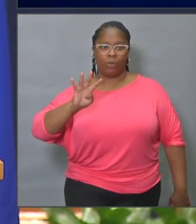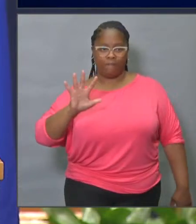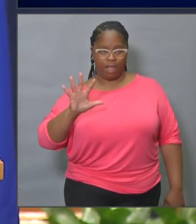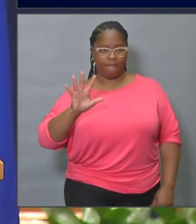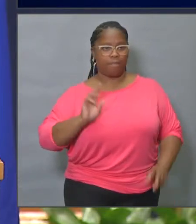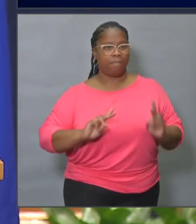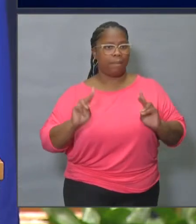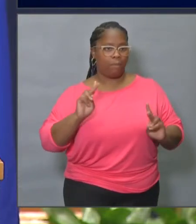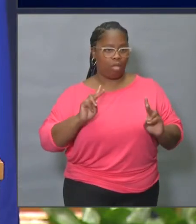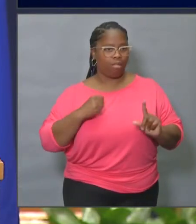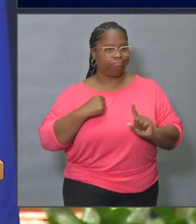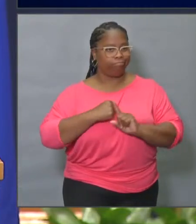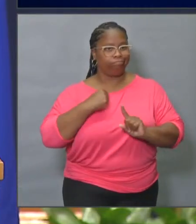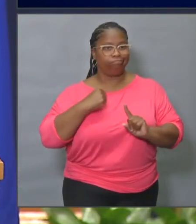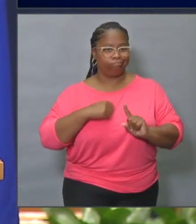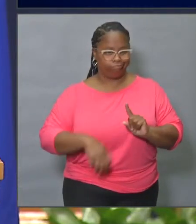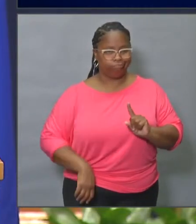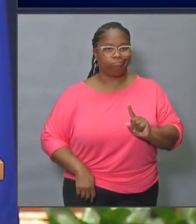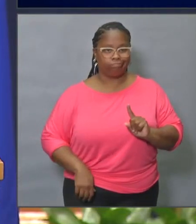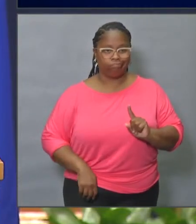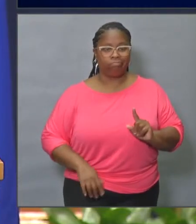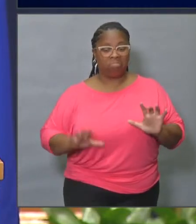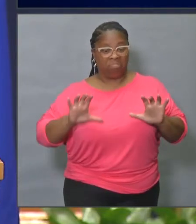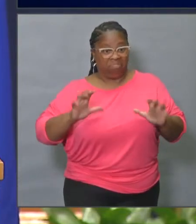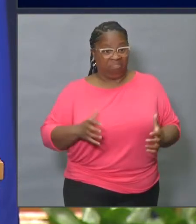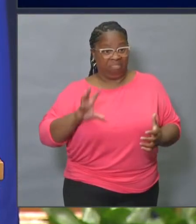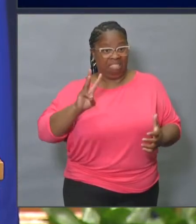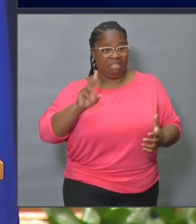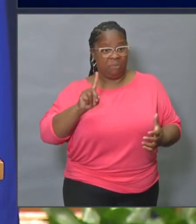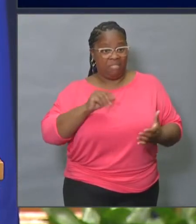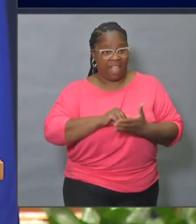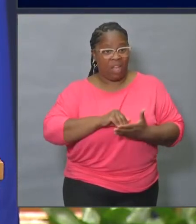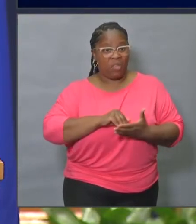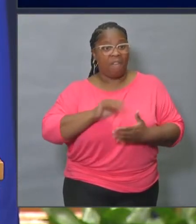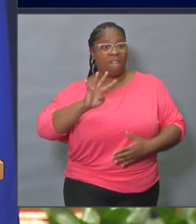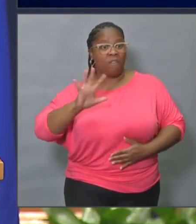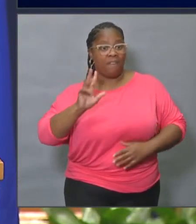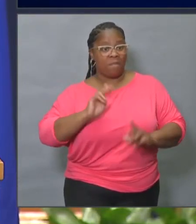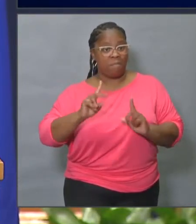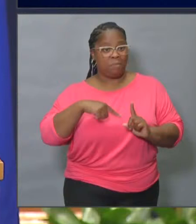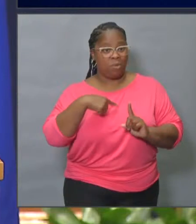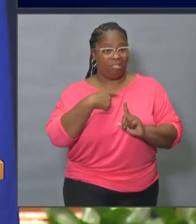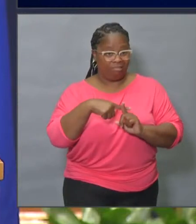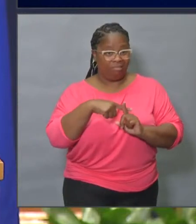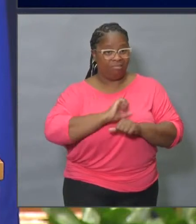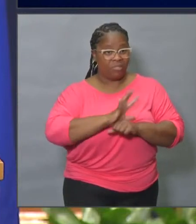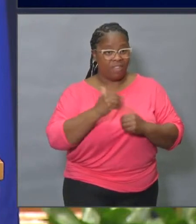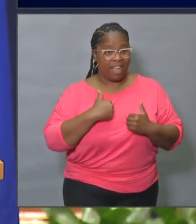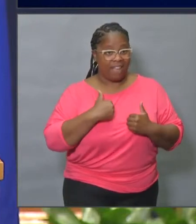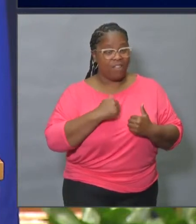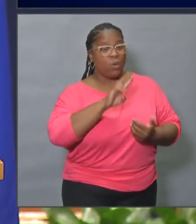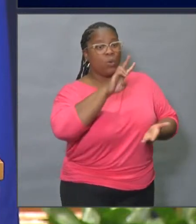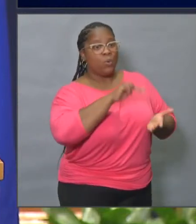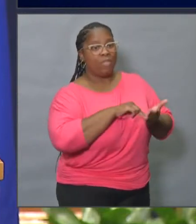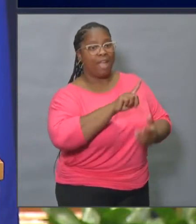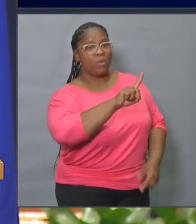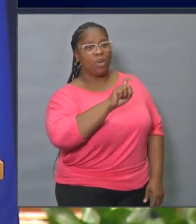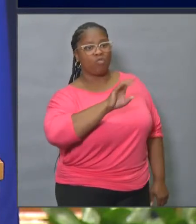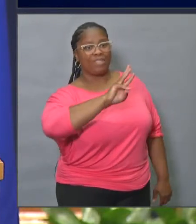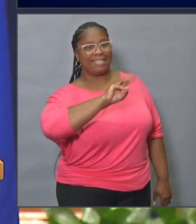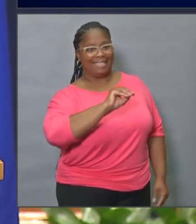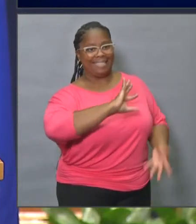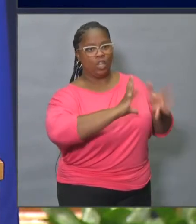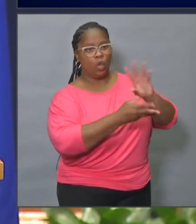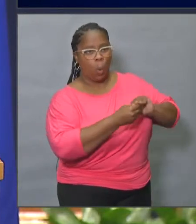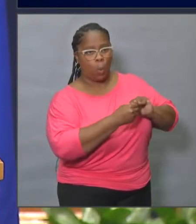61,045. The 61,045 total cases we're reporting include 2,160 total